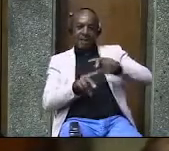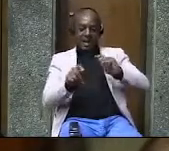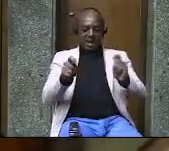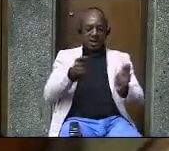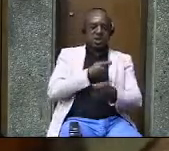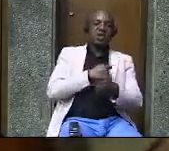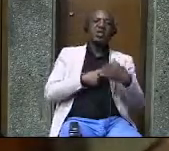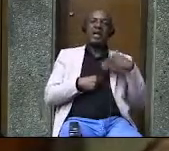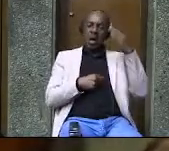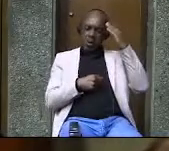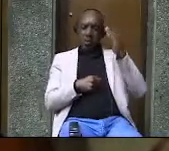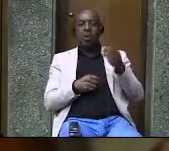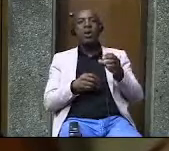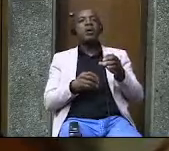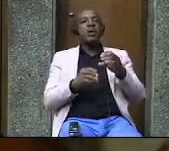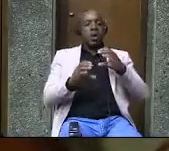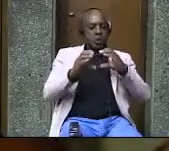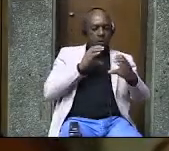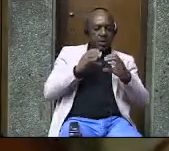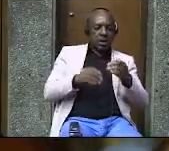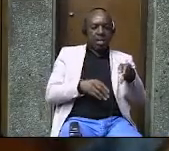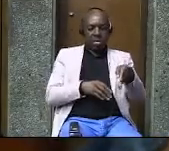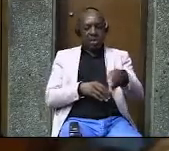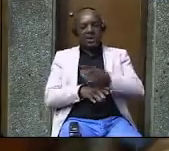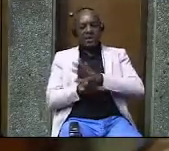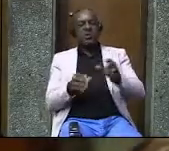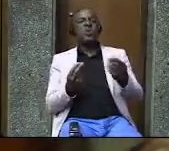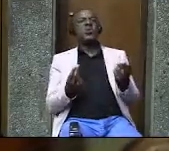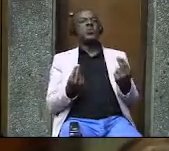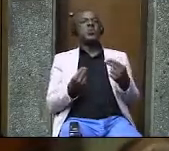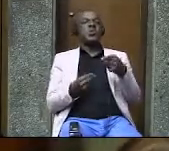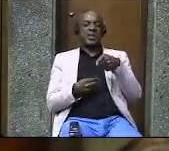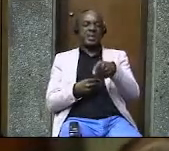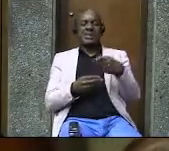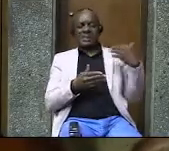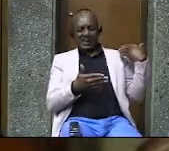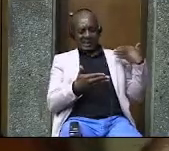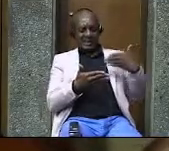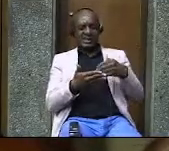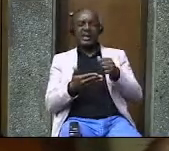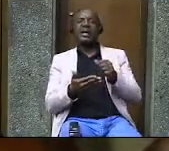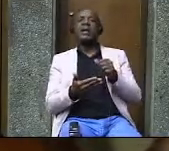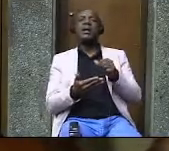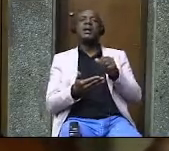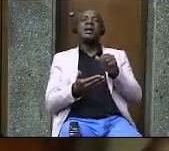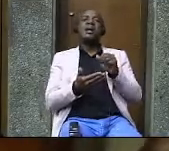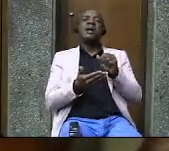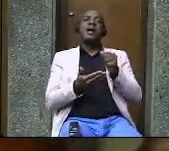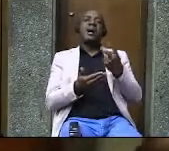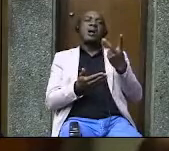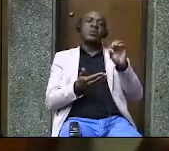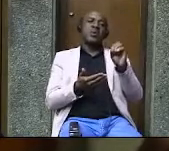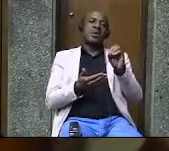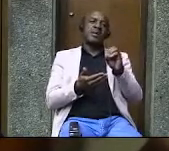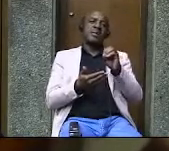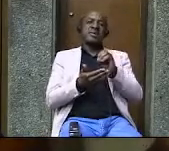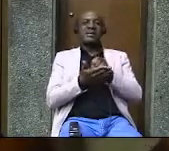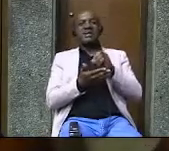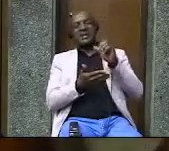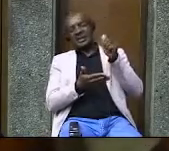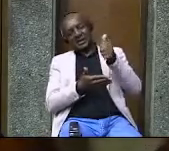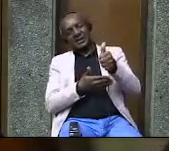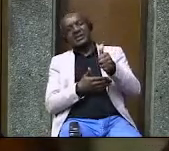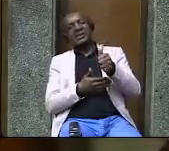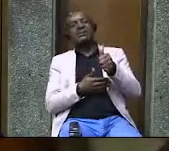in since from 2016, if I'm not mistaken. All the process that actually has been done in Parliament